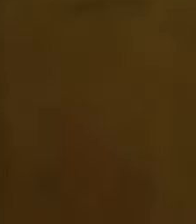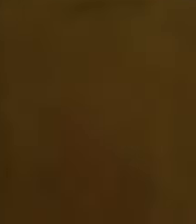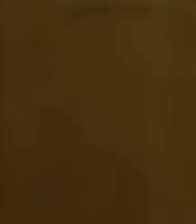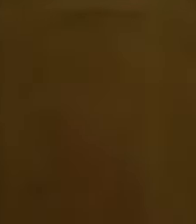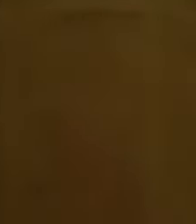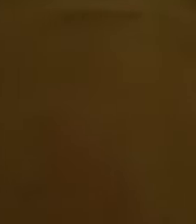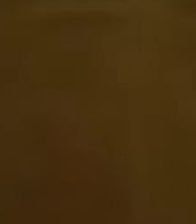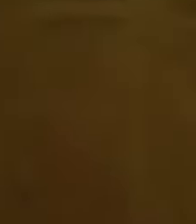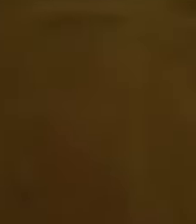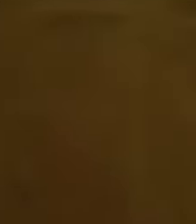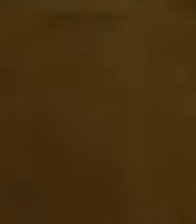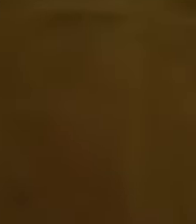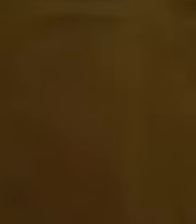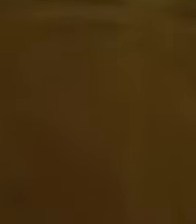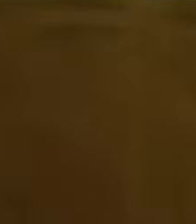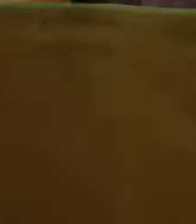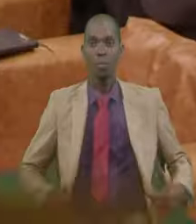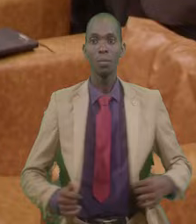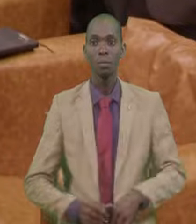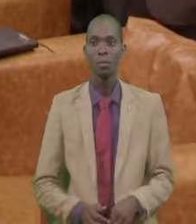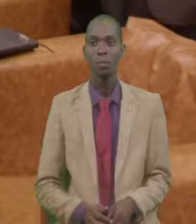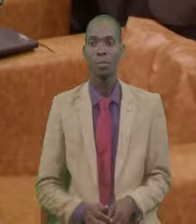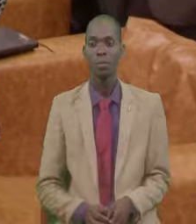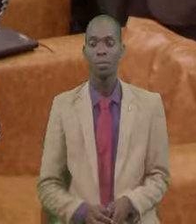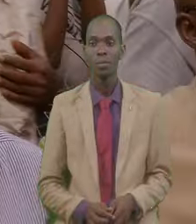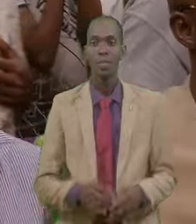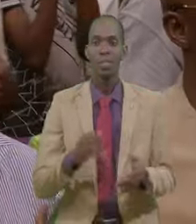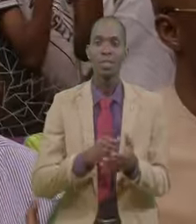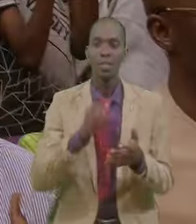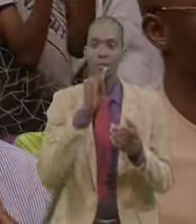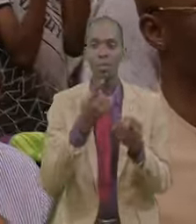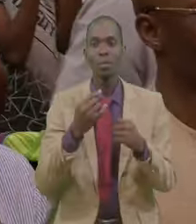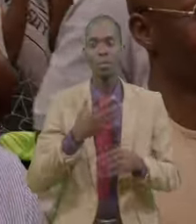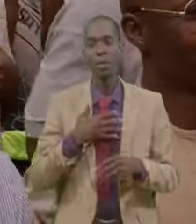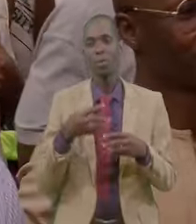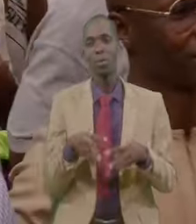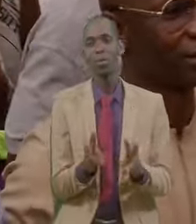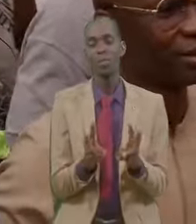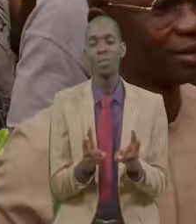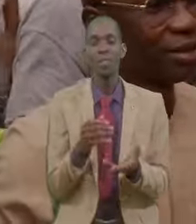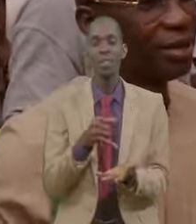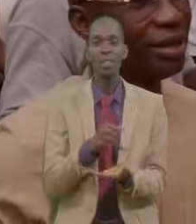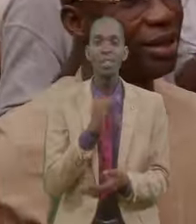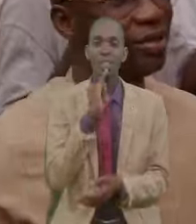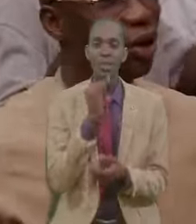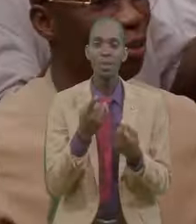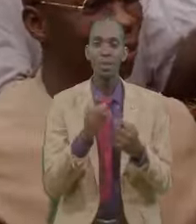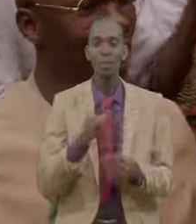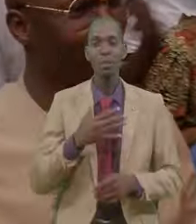You will not escape it. It's coming my way. I said it's coming my